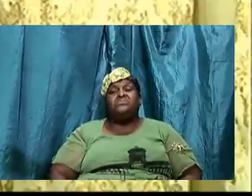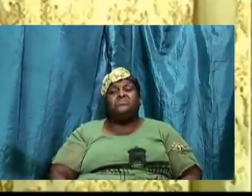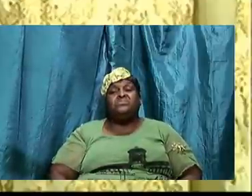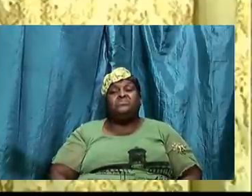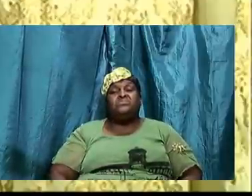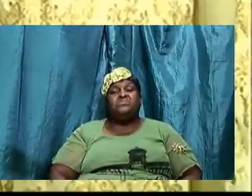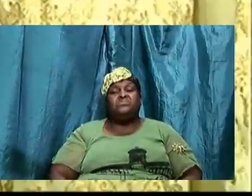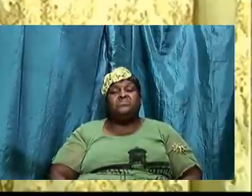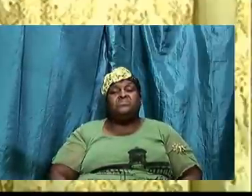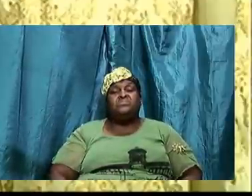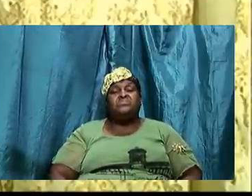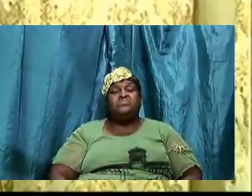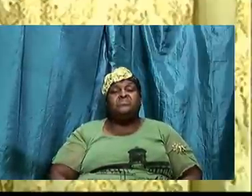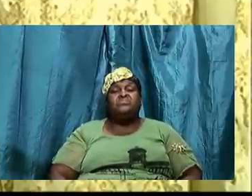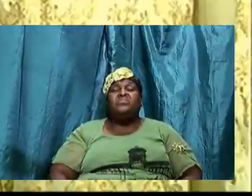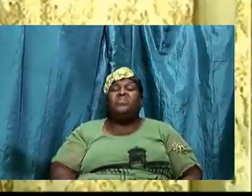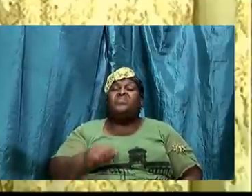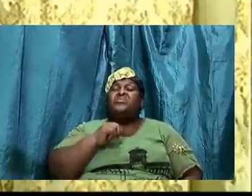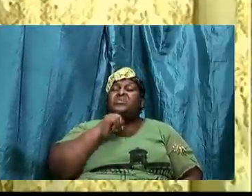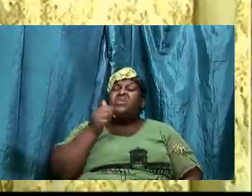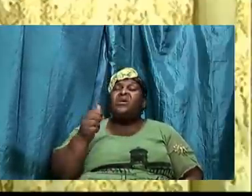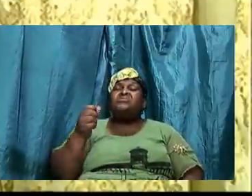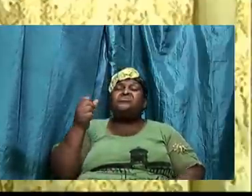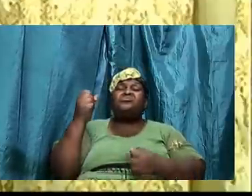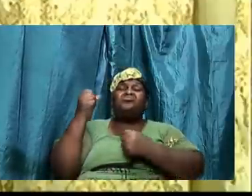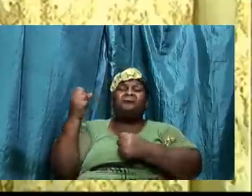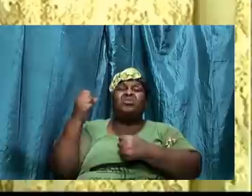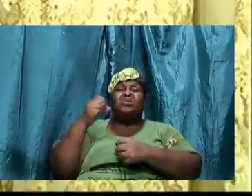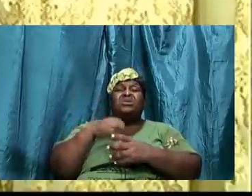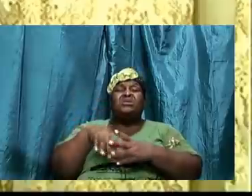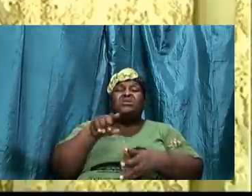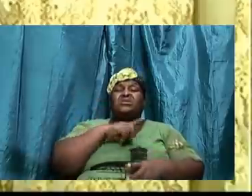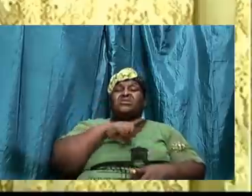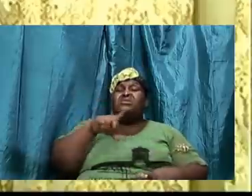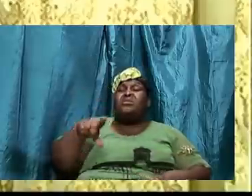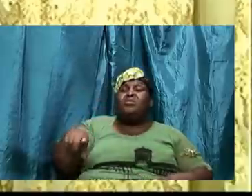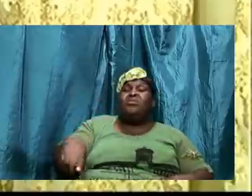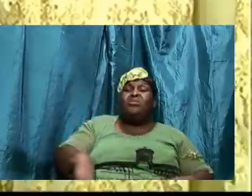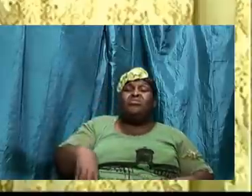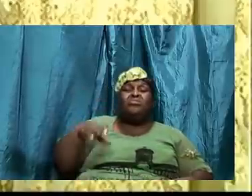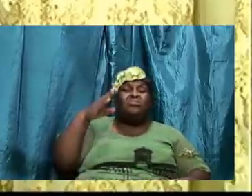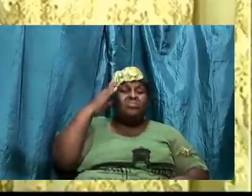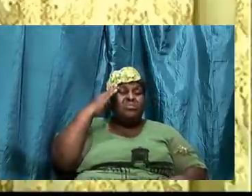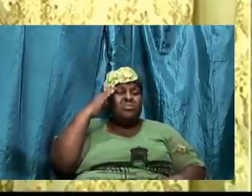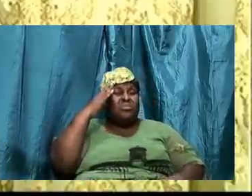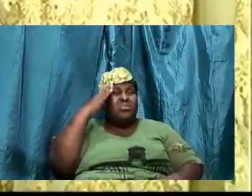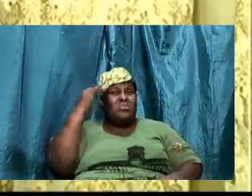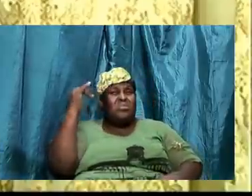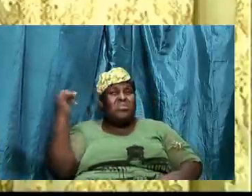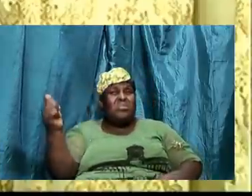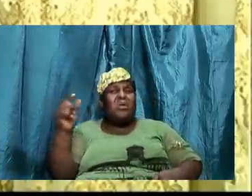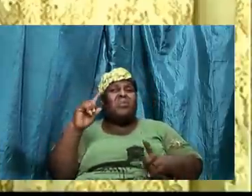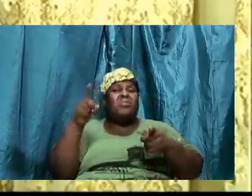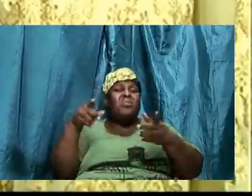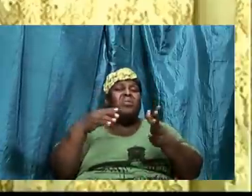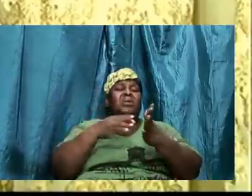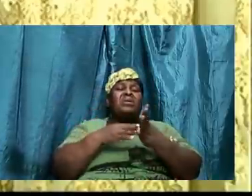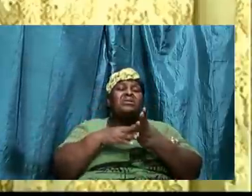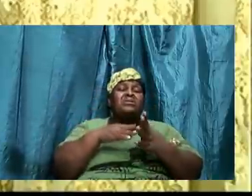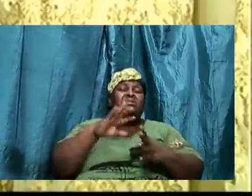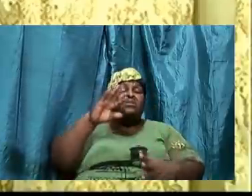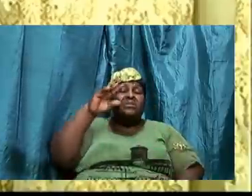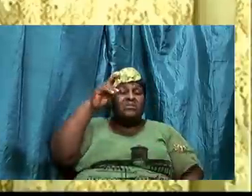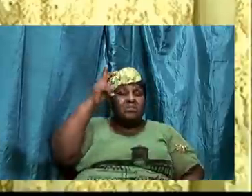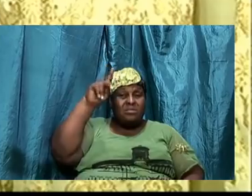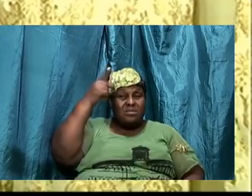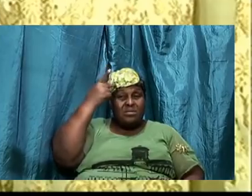Hallelujah. And if you are not strong in the Lord, you recognize why now we go back to the apostle now, and he first said that we must